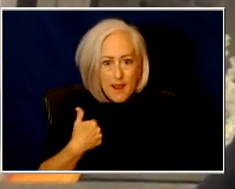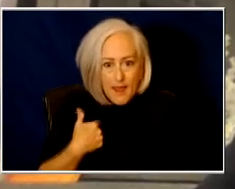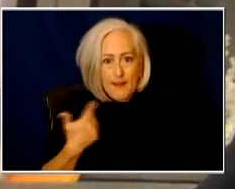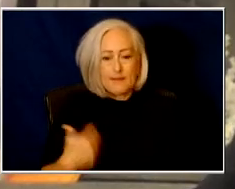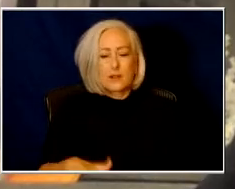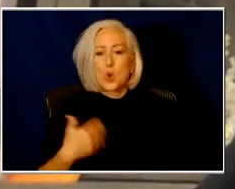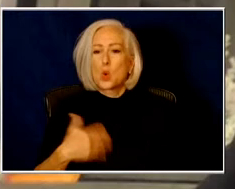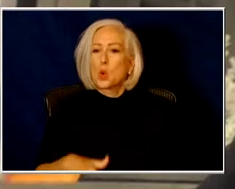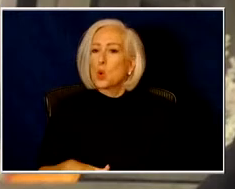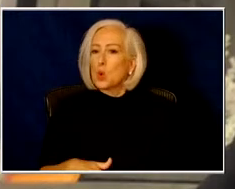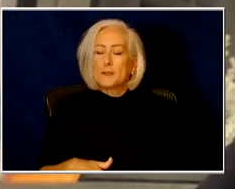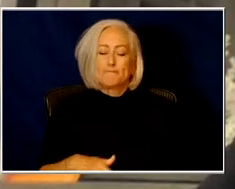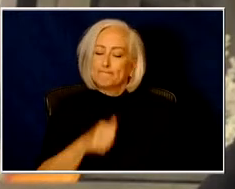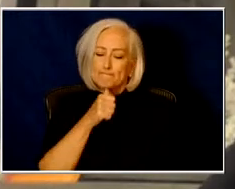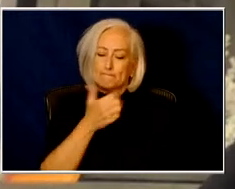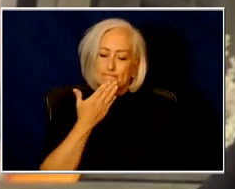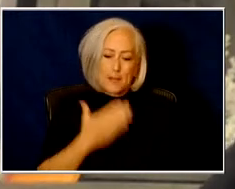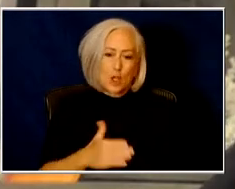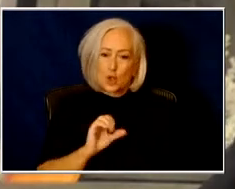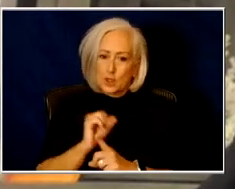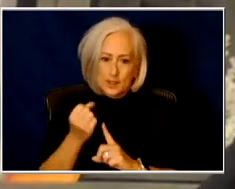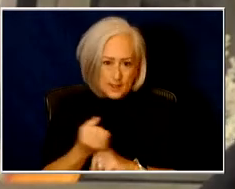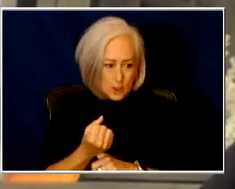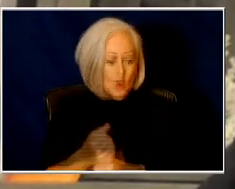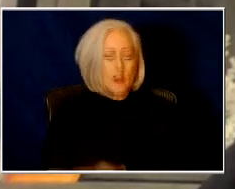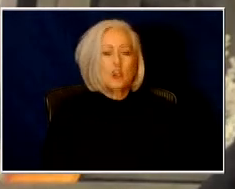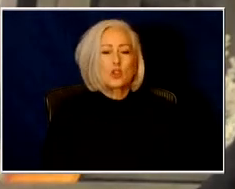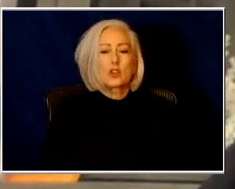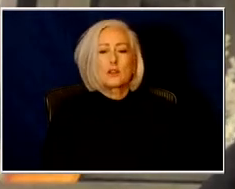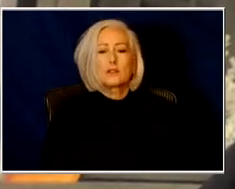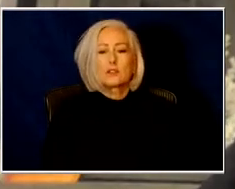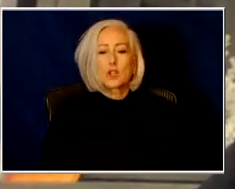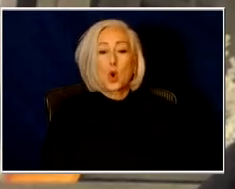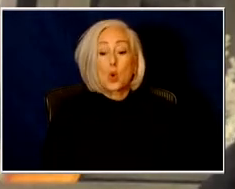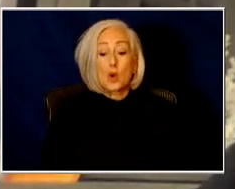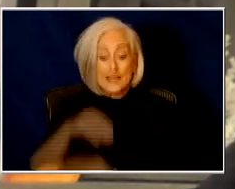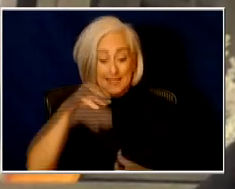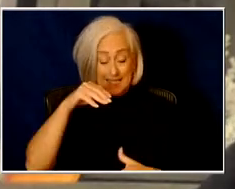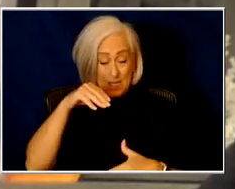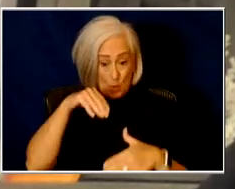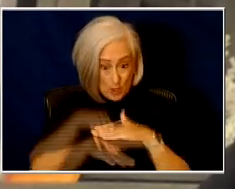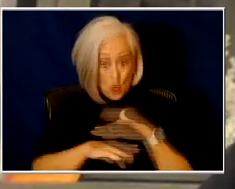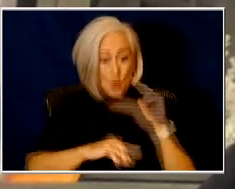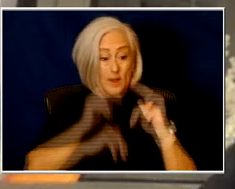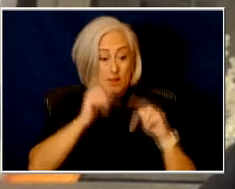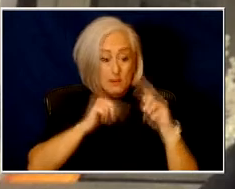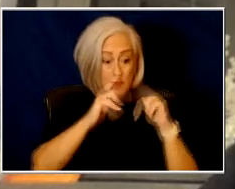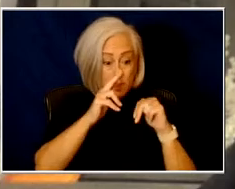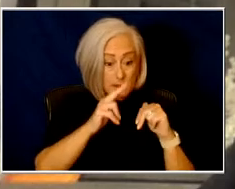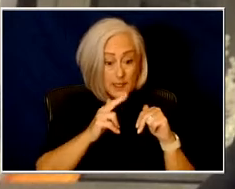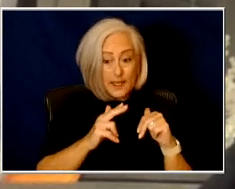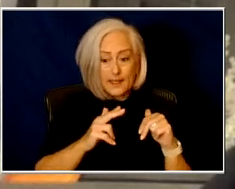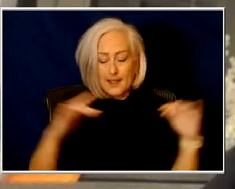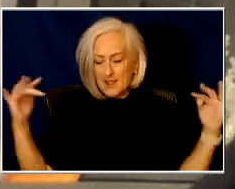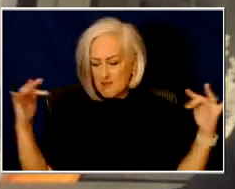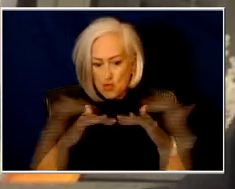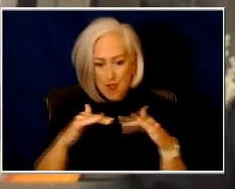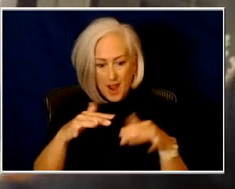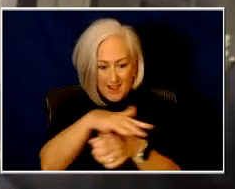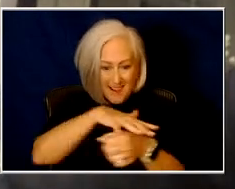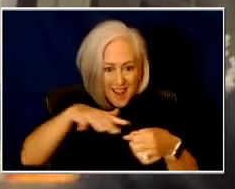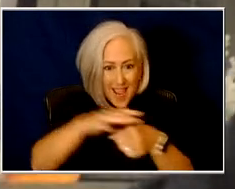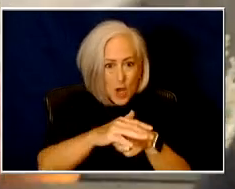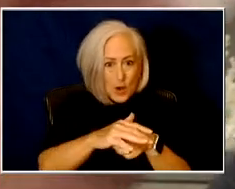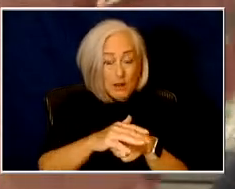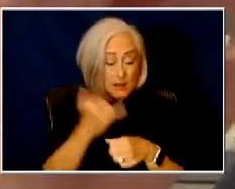in the crowded indoor venue setting absolutely if you want to protect yourself wear a mask